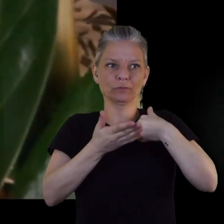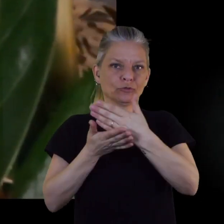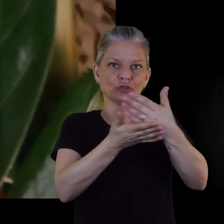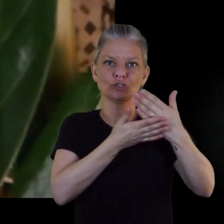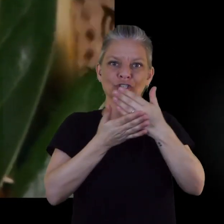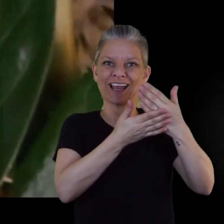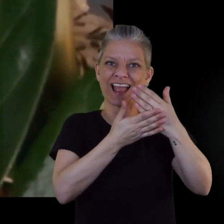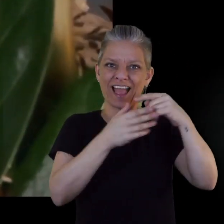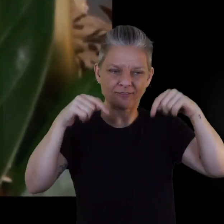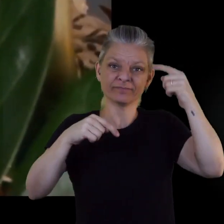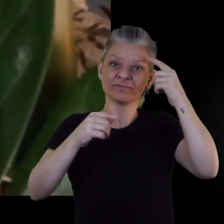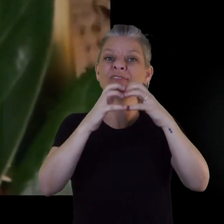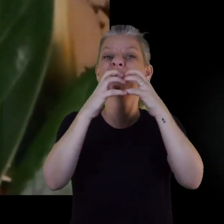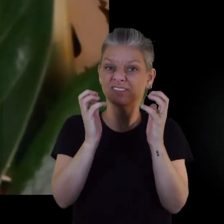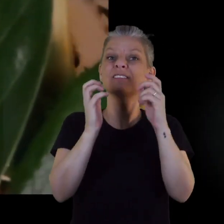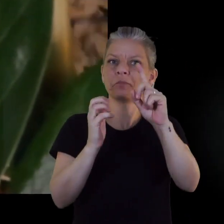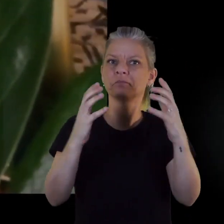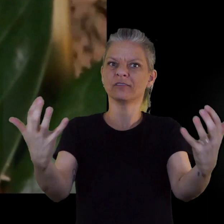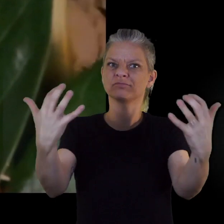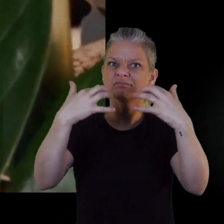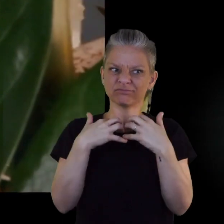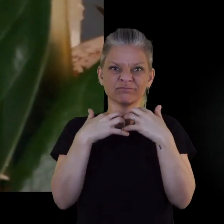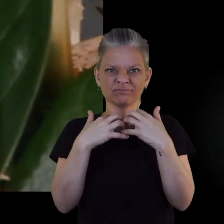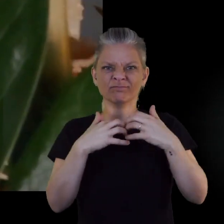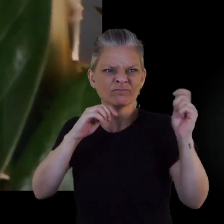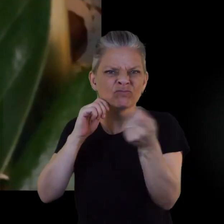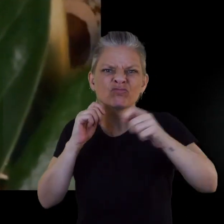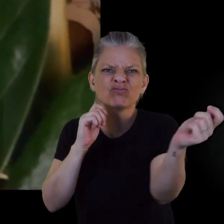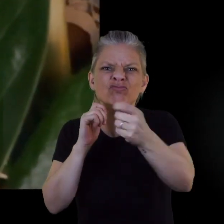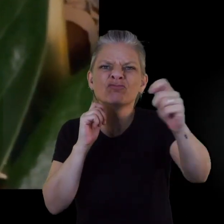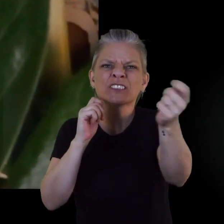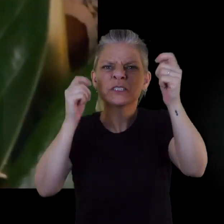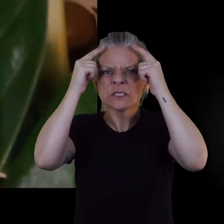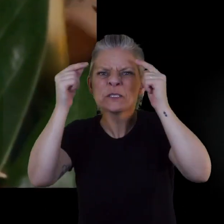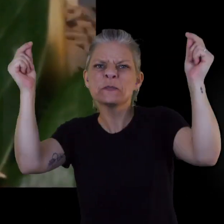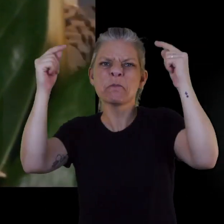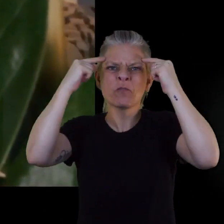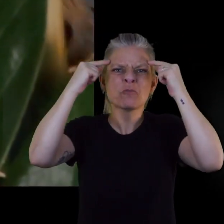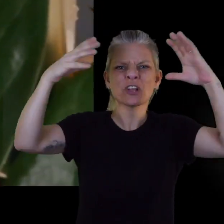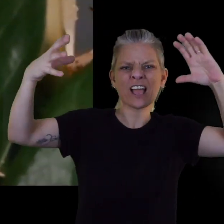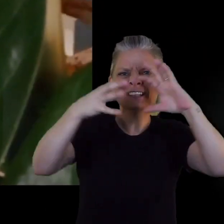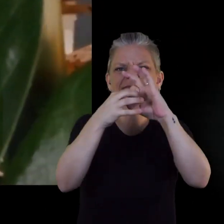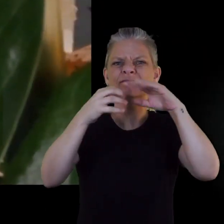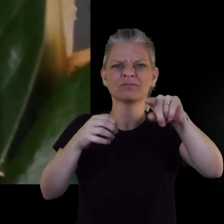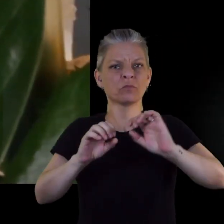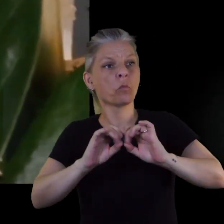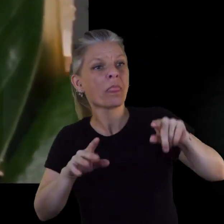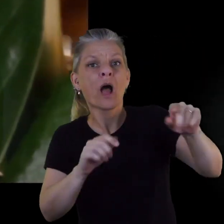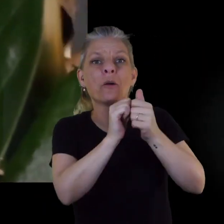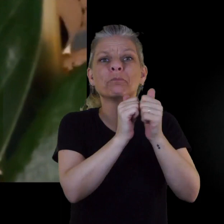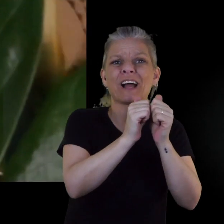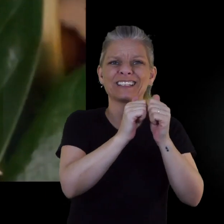but the gang come, slaying every demon of the brain with their affirmations. Ain't the same without mates whose devotion is patient to guide our ghosts from